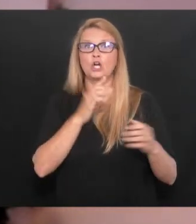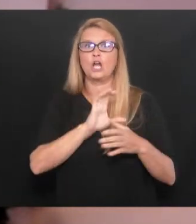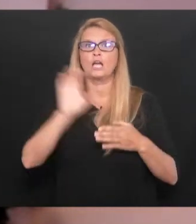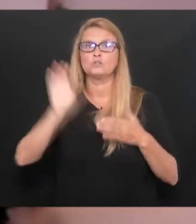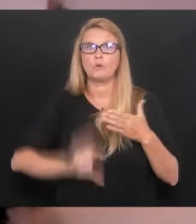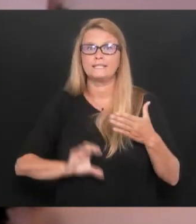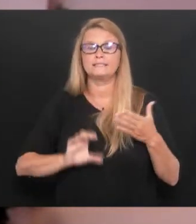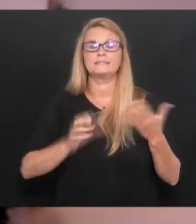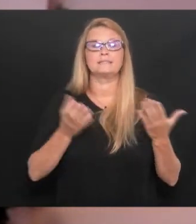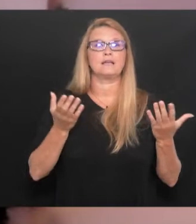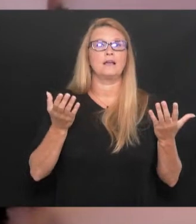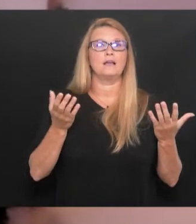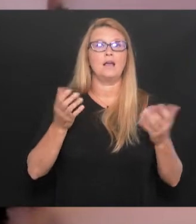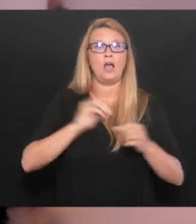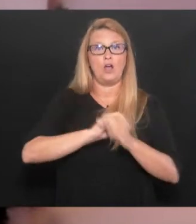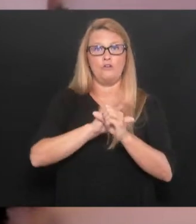of